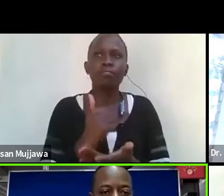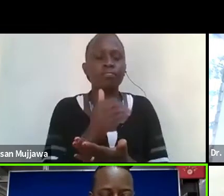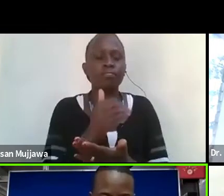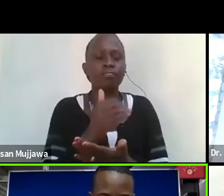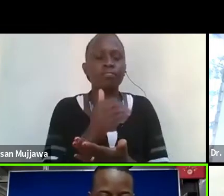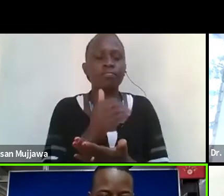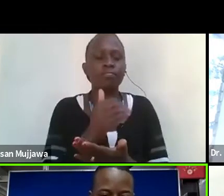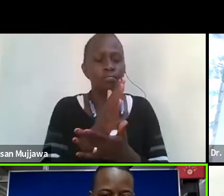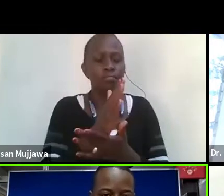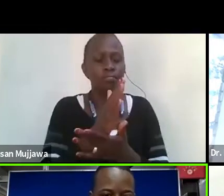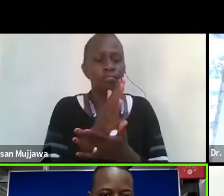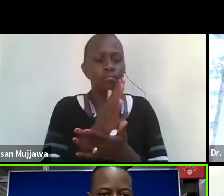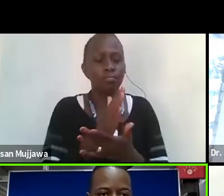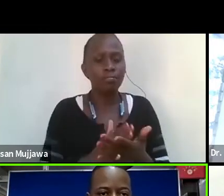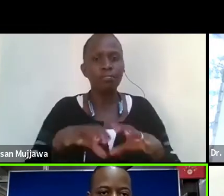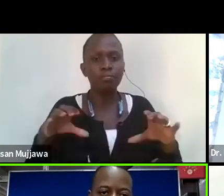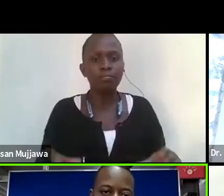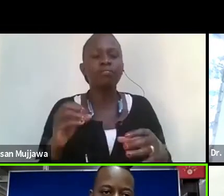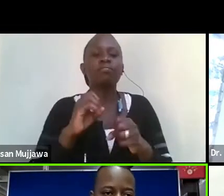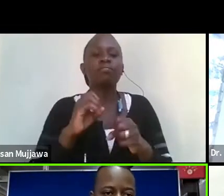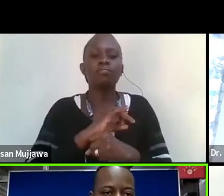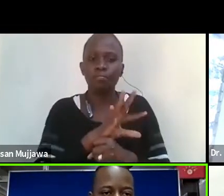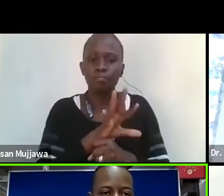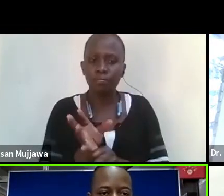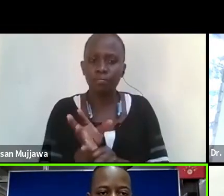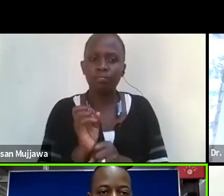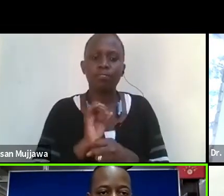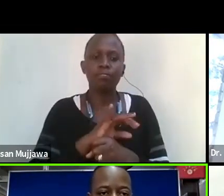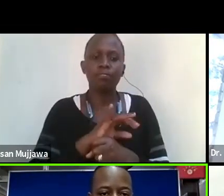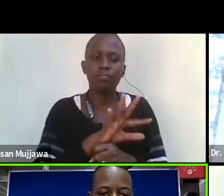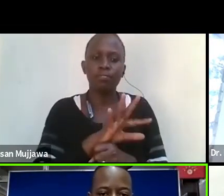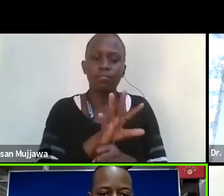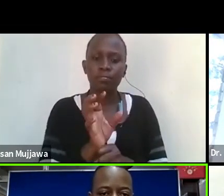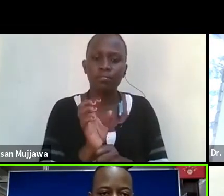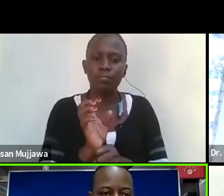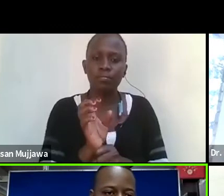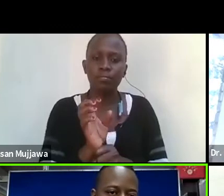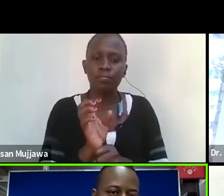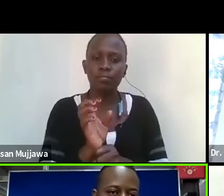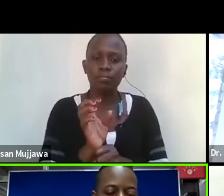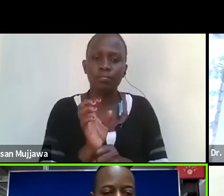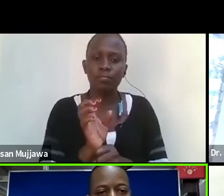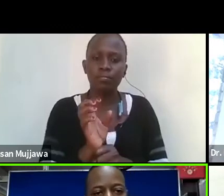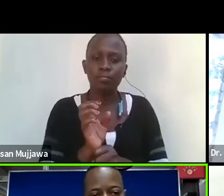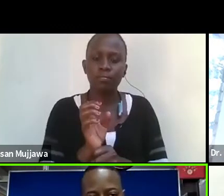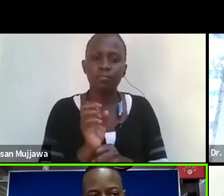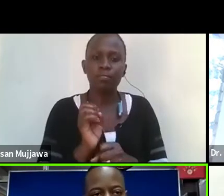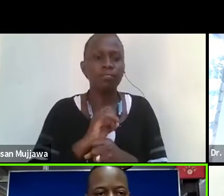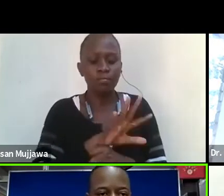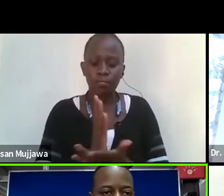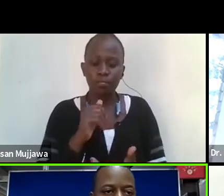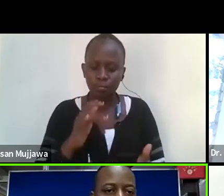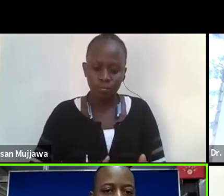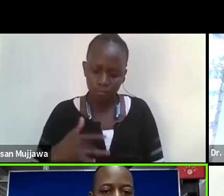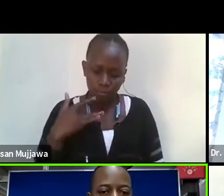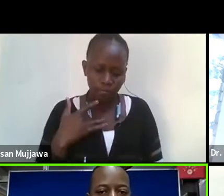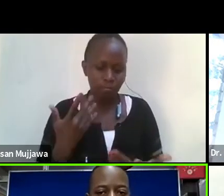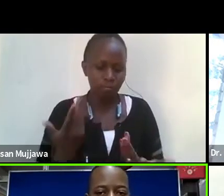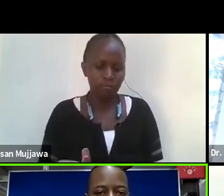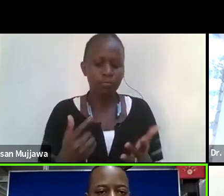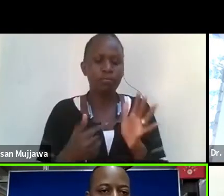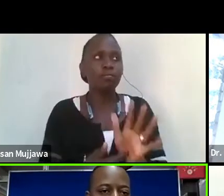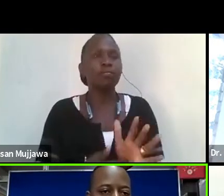yet felt. Markets like Burundi, which probably are not doing anything around the situation. Tanzania, which for the longest time